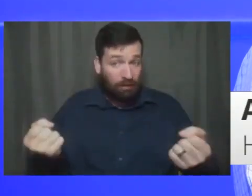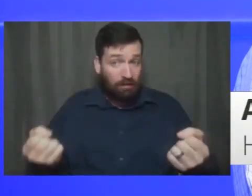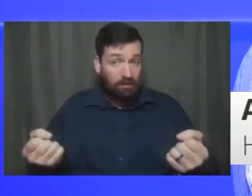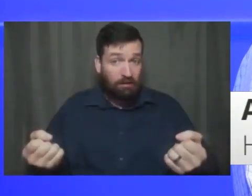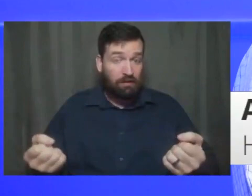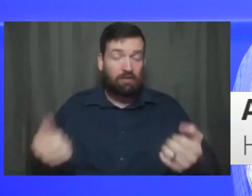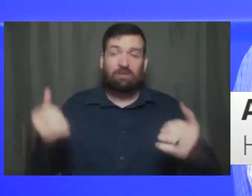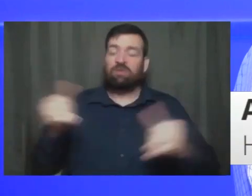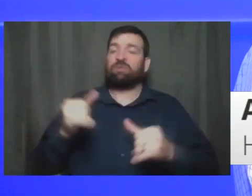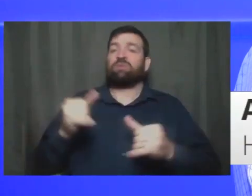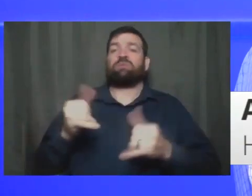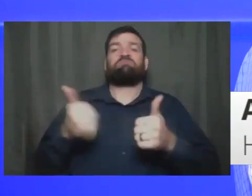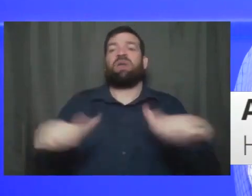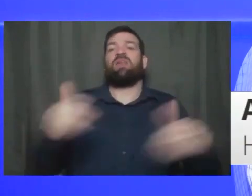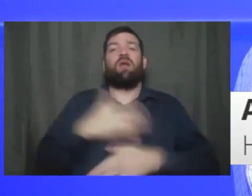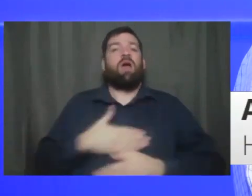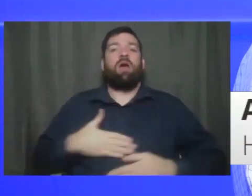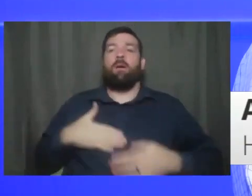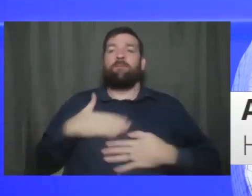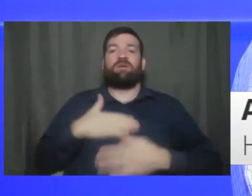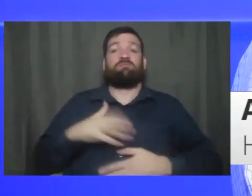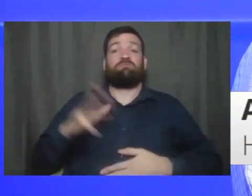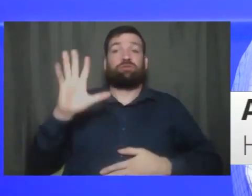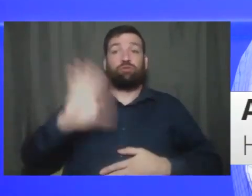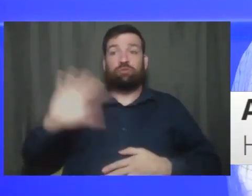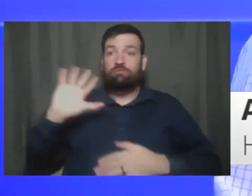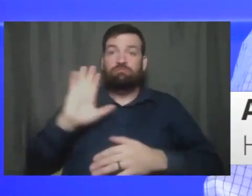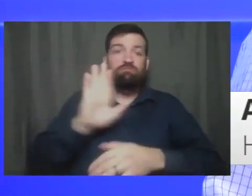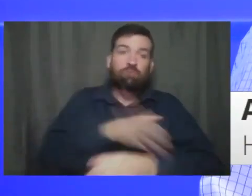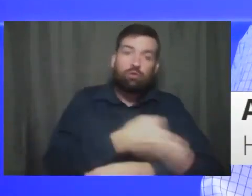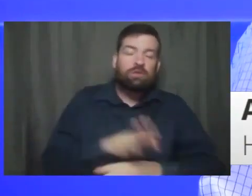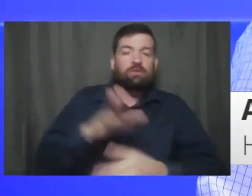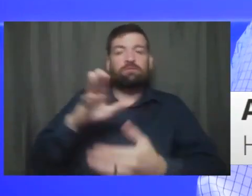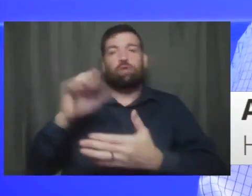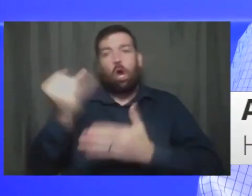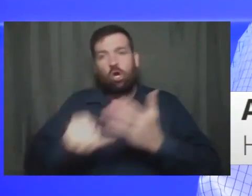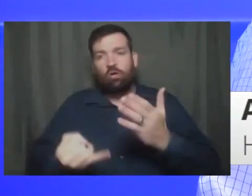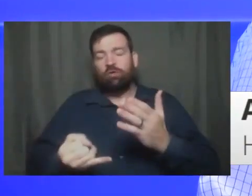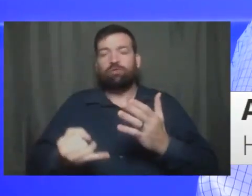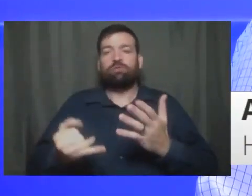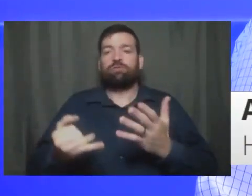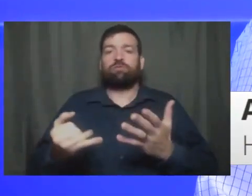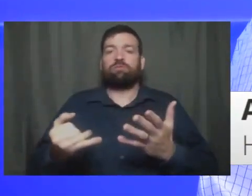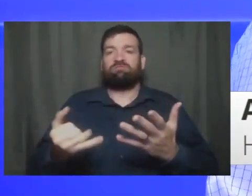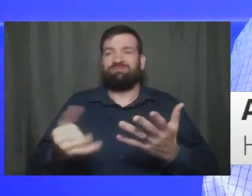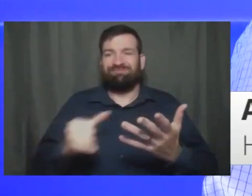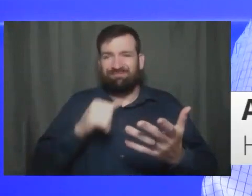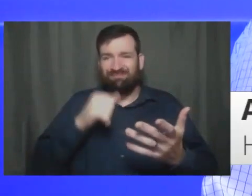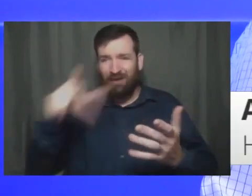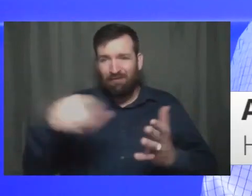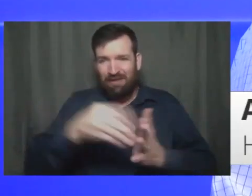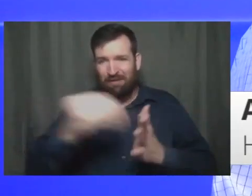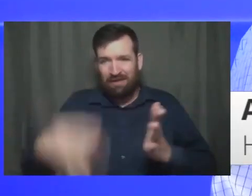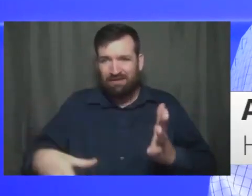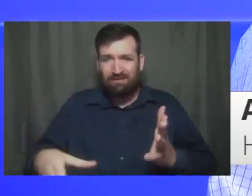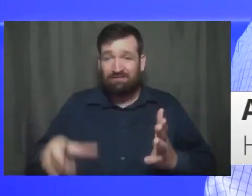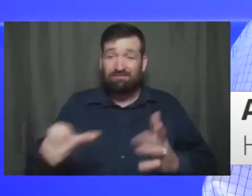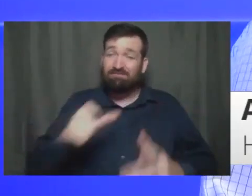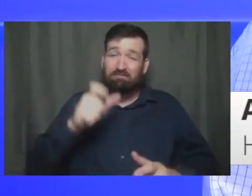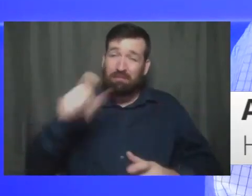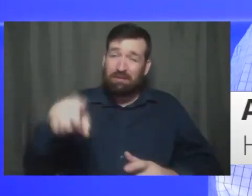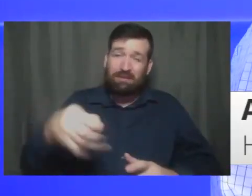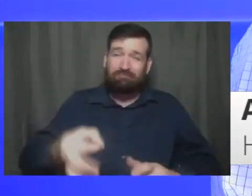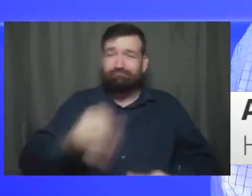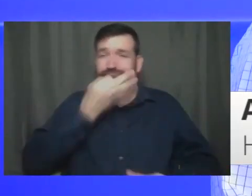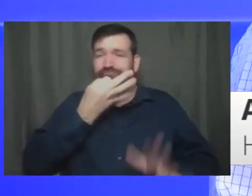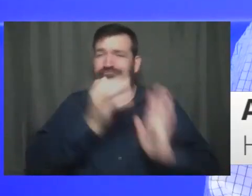Any hobby again that you used to take up, music, art, drawing, these things don't have to be expensive and you don't have to be wonderful at them. They just have to be a